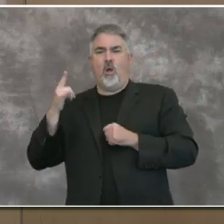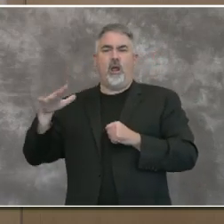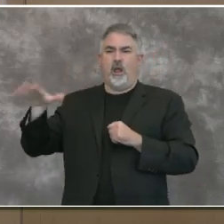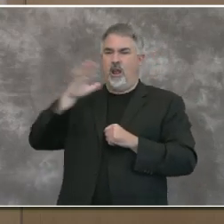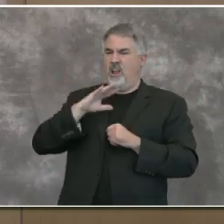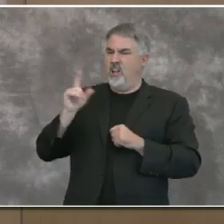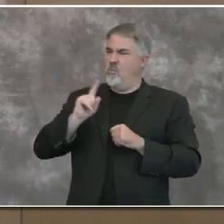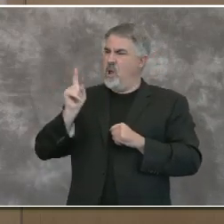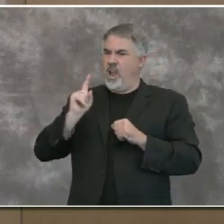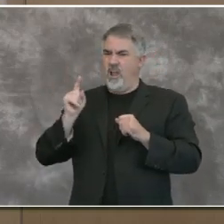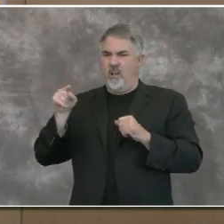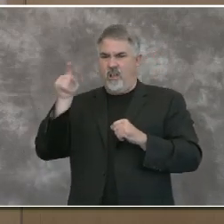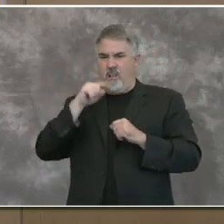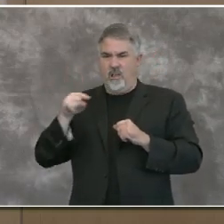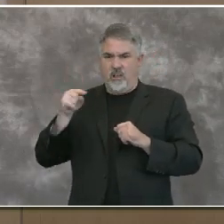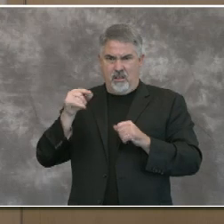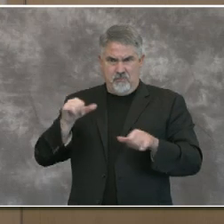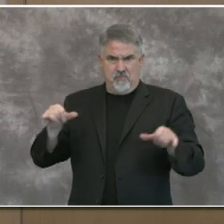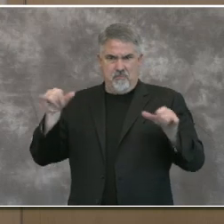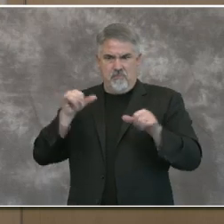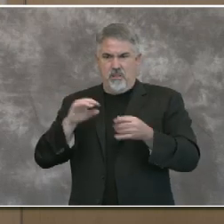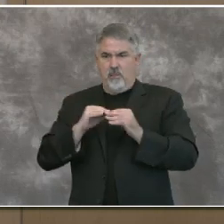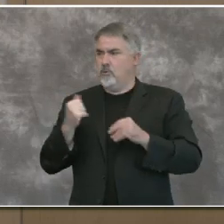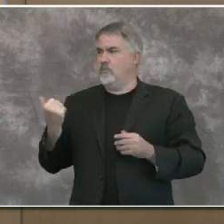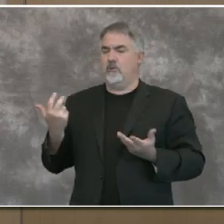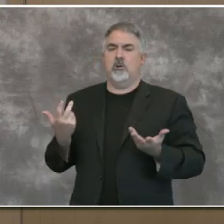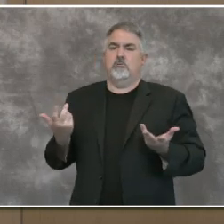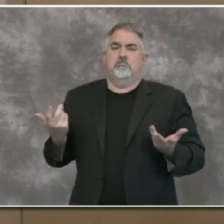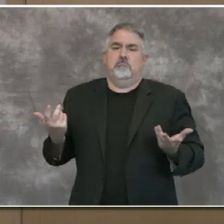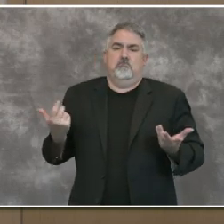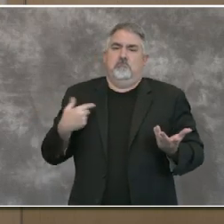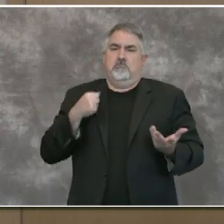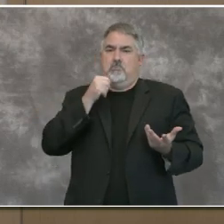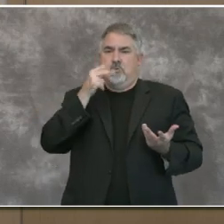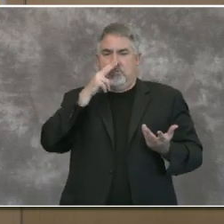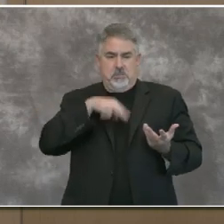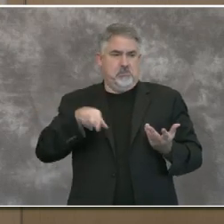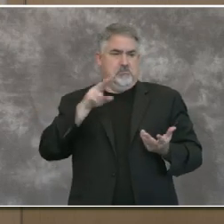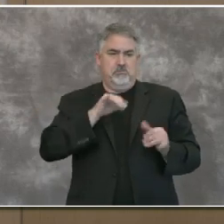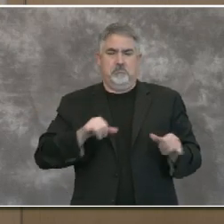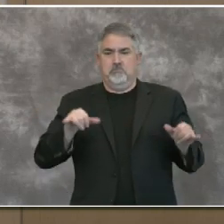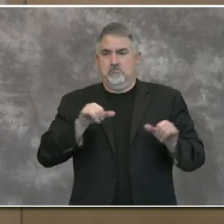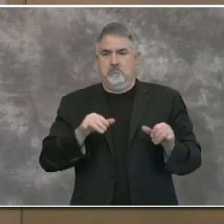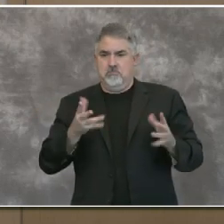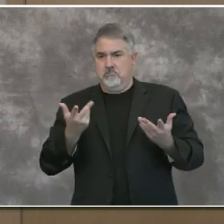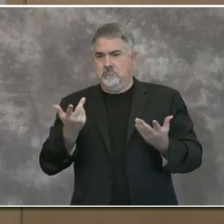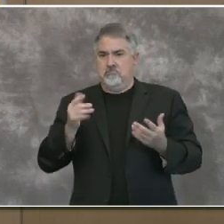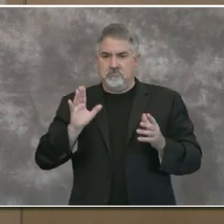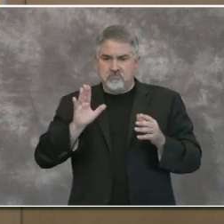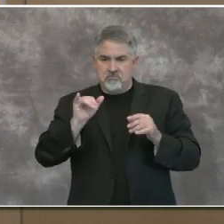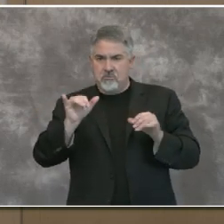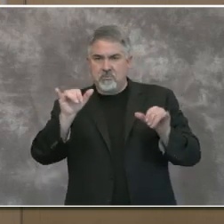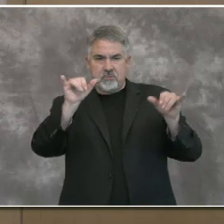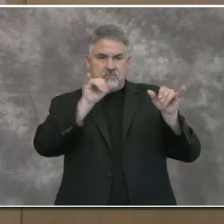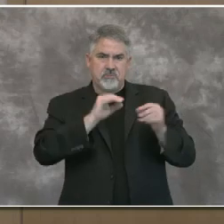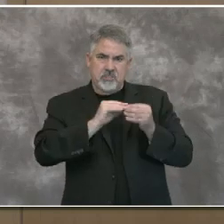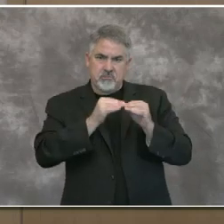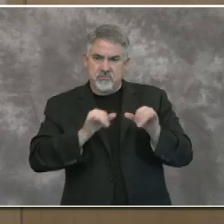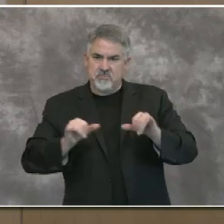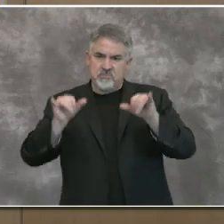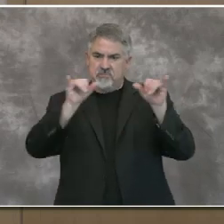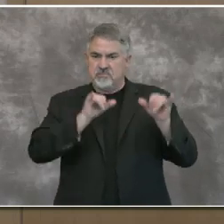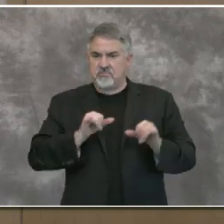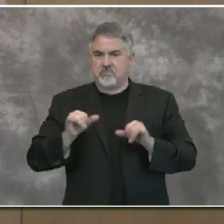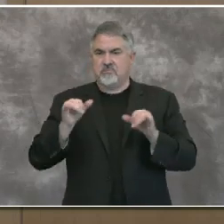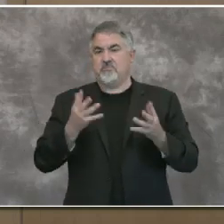that you're seeing? I have not looked at or seen a pattern across hospitals. Paul, you know that we do look at